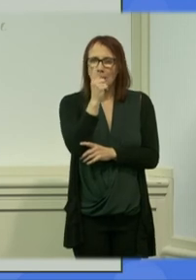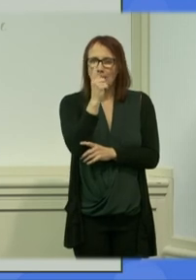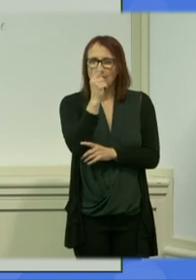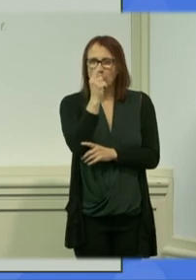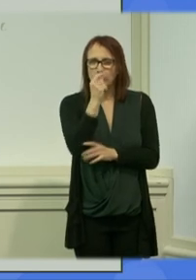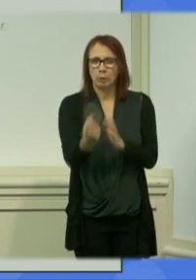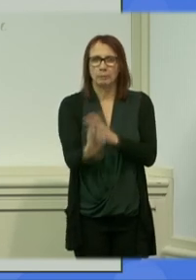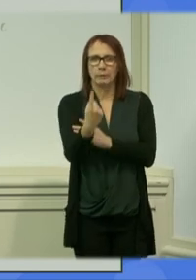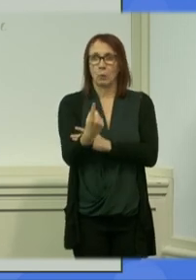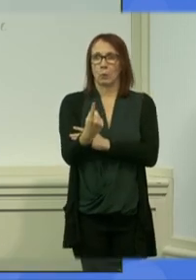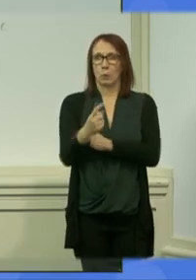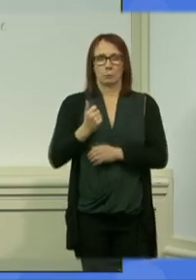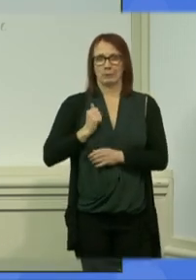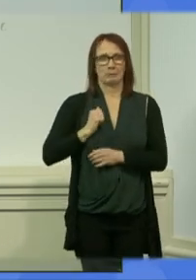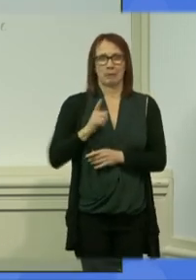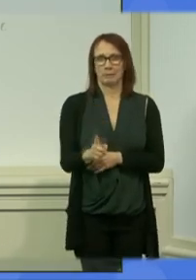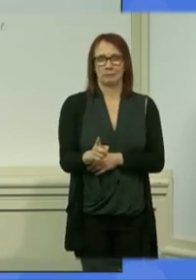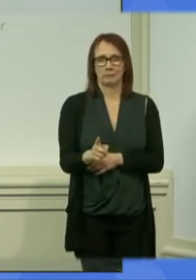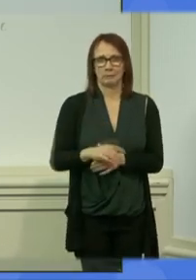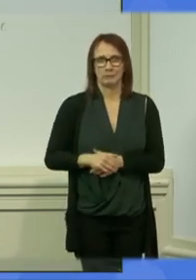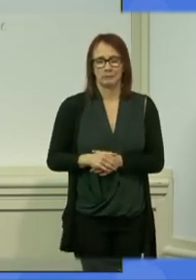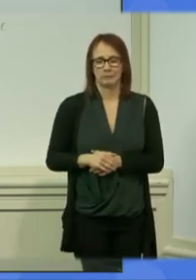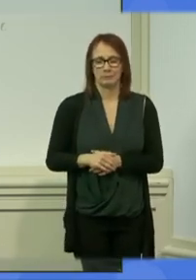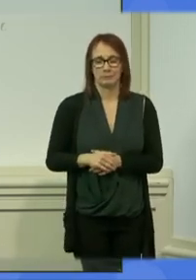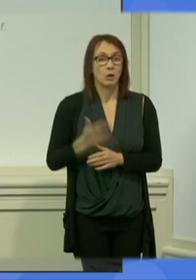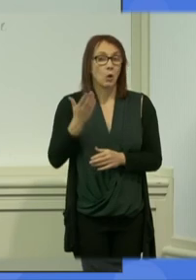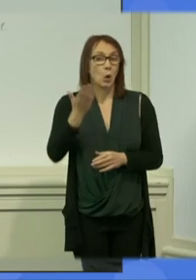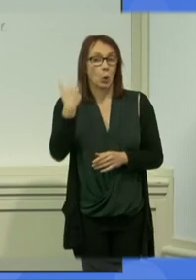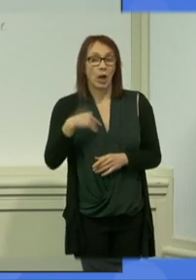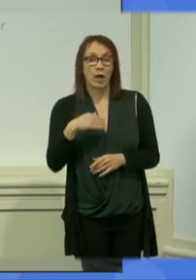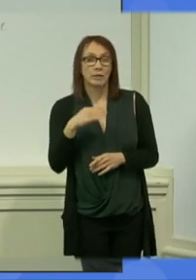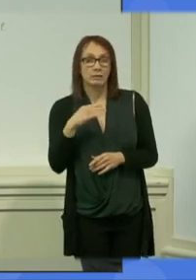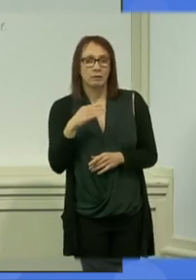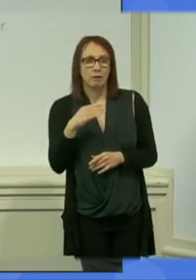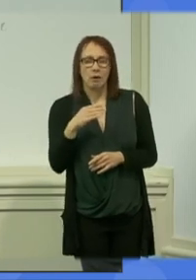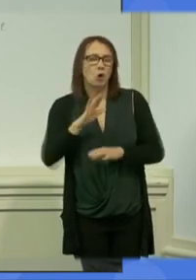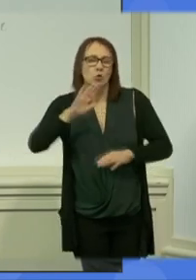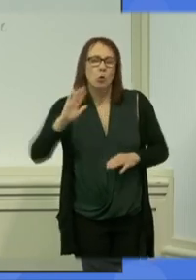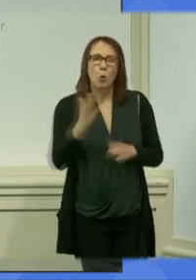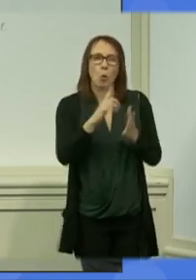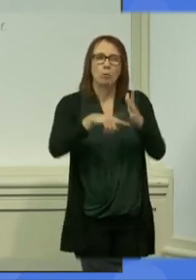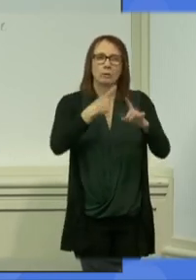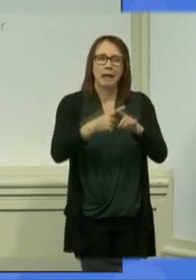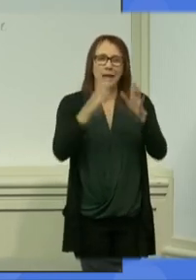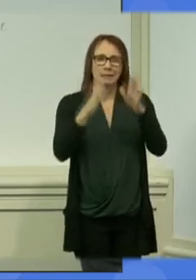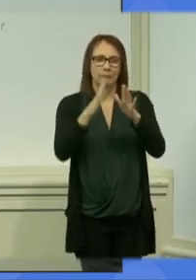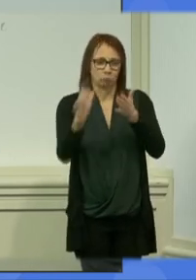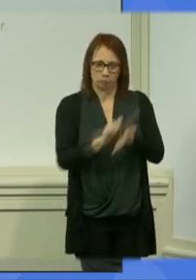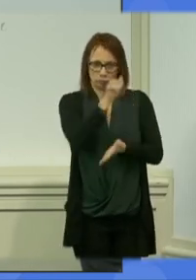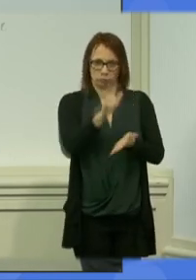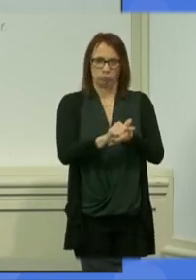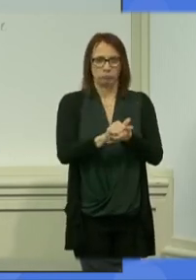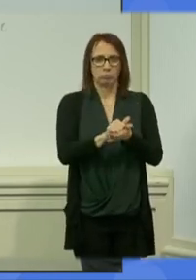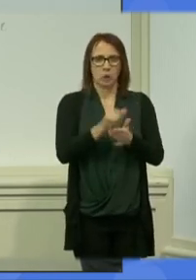unintended consequences. Now, we're absolutely right when we heard earlier, not every tax needs to be progressive. What matters is the system as a whole. But we need to think